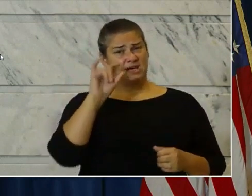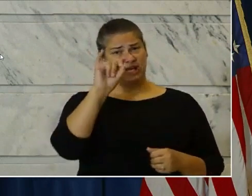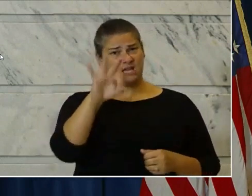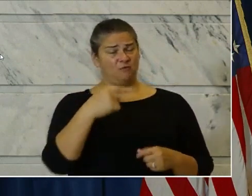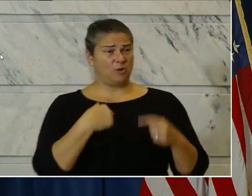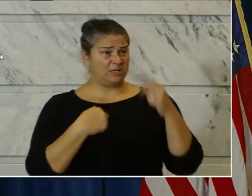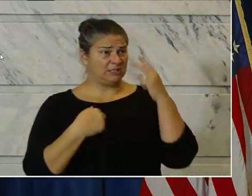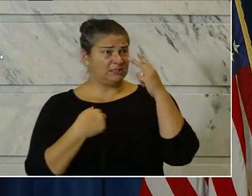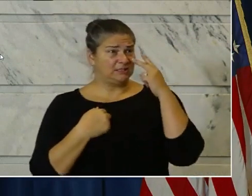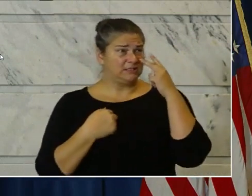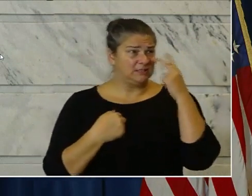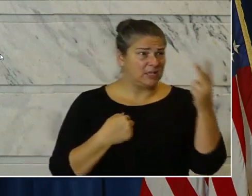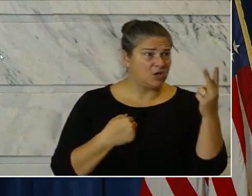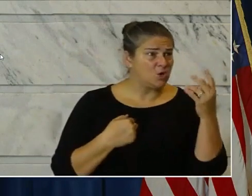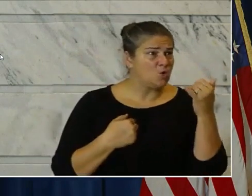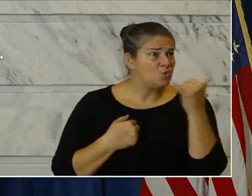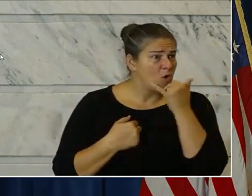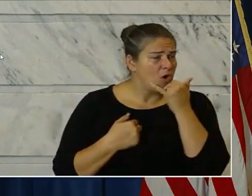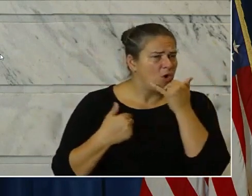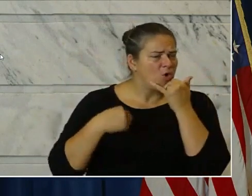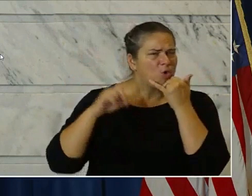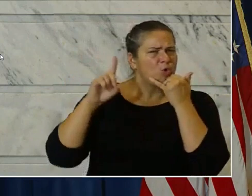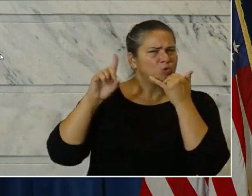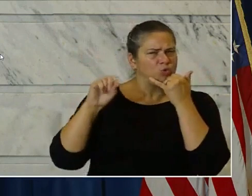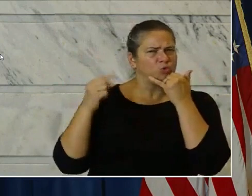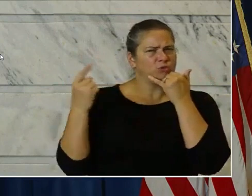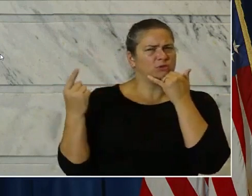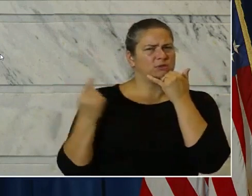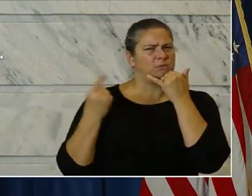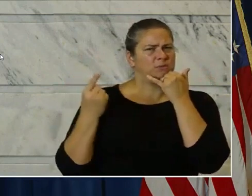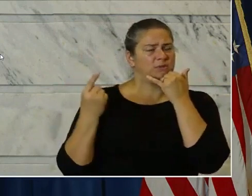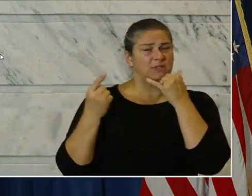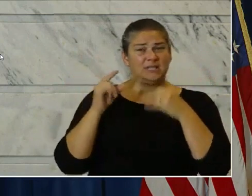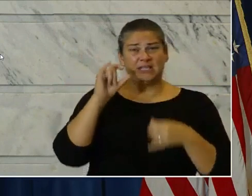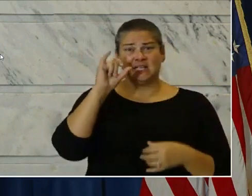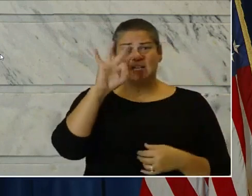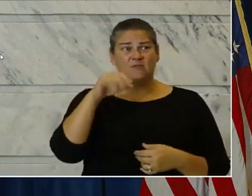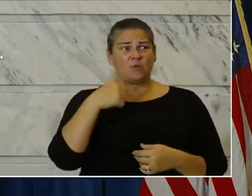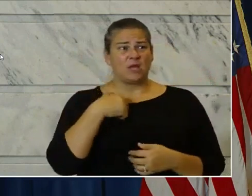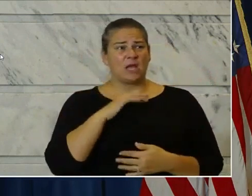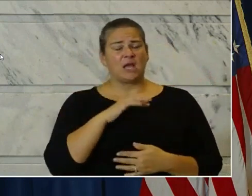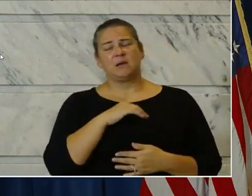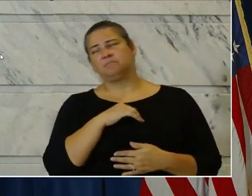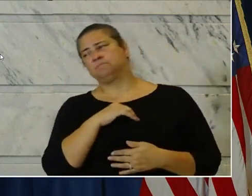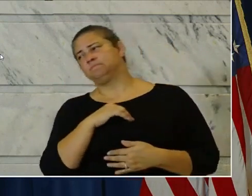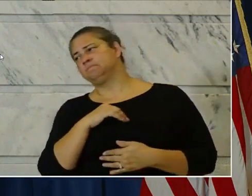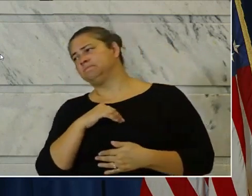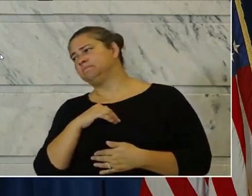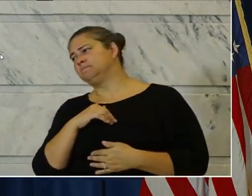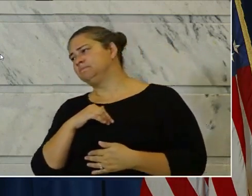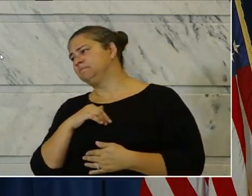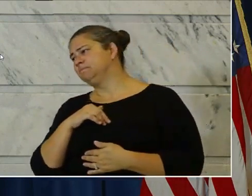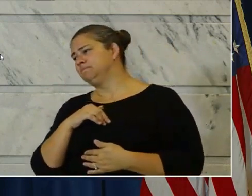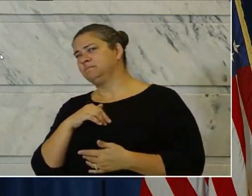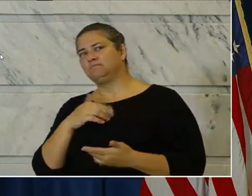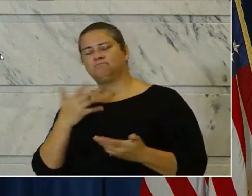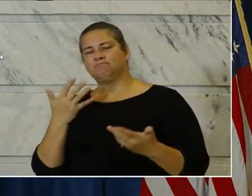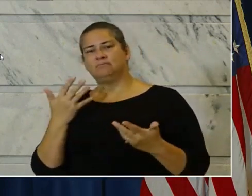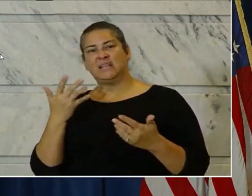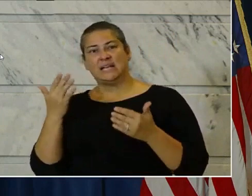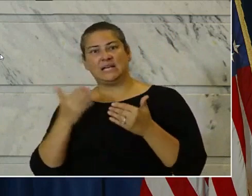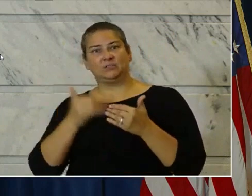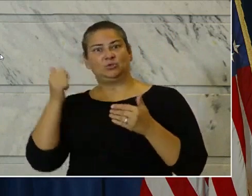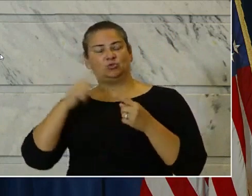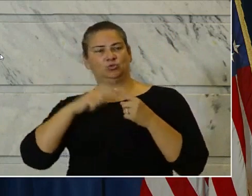we do something. Because now, especially in the time of COVID, if we don't, it might not be noticed or acted